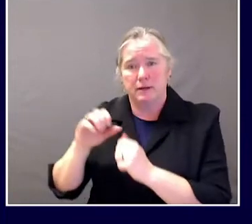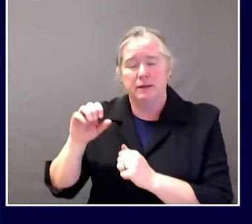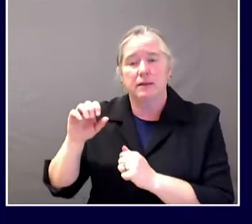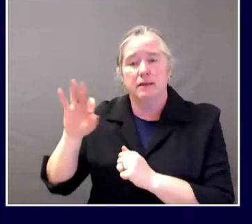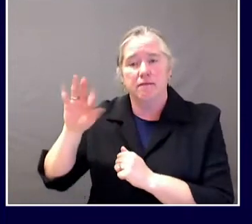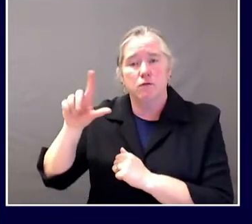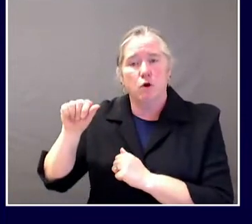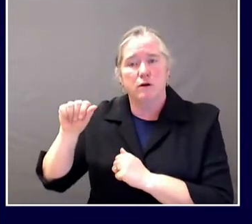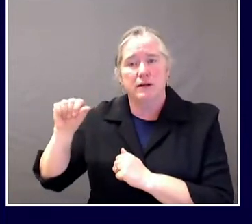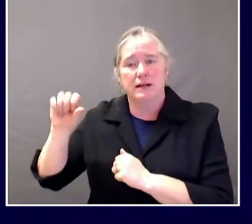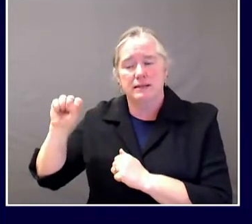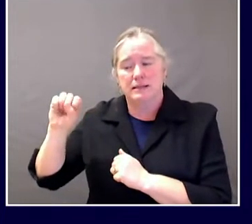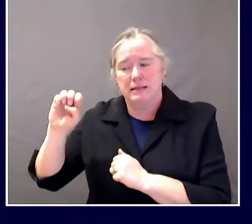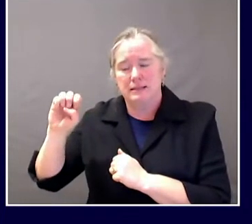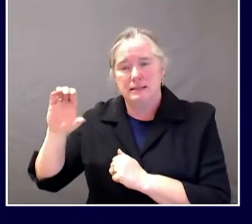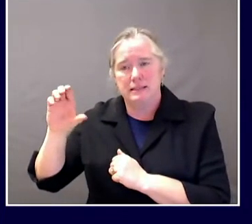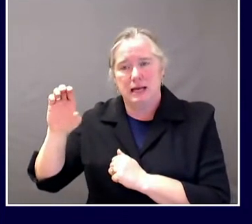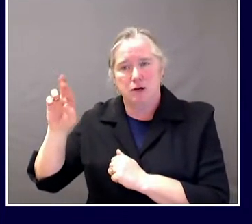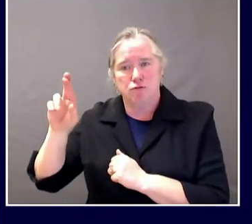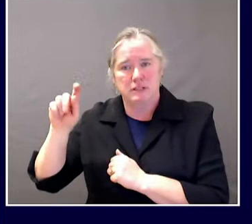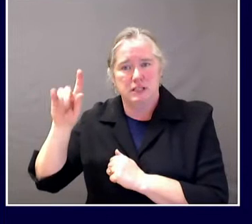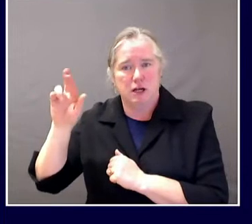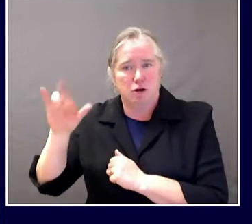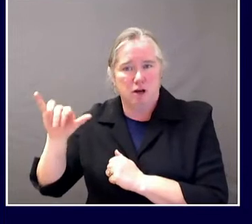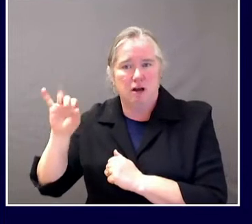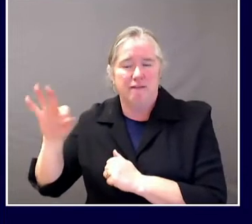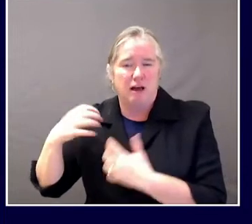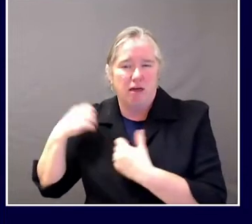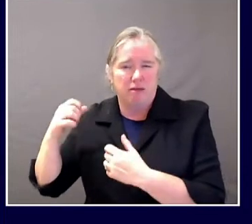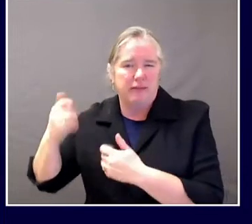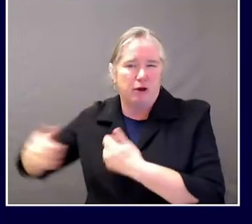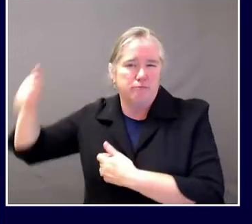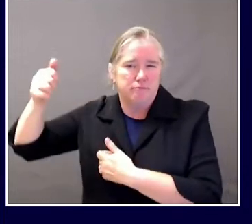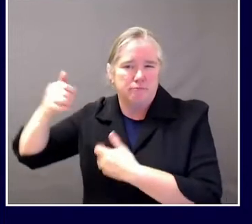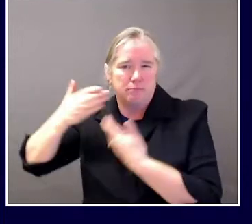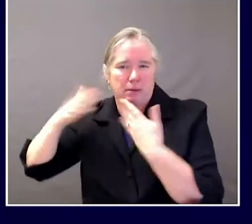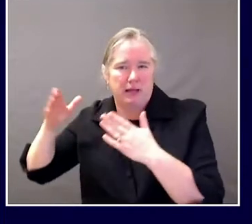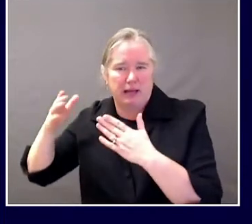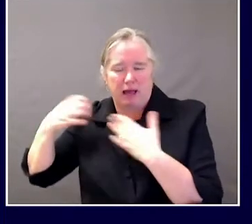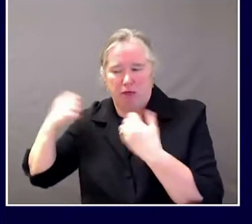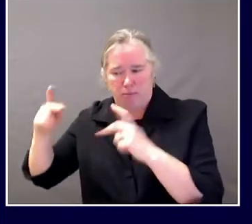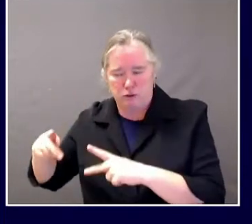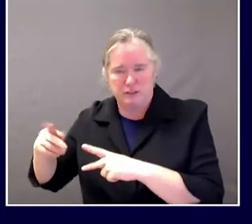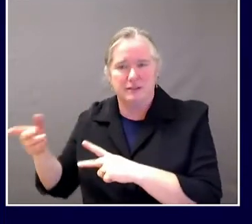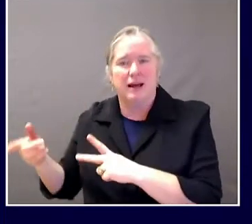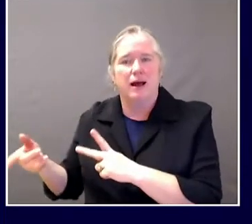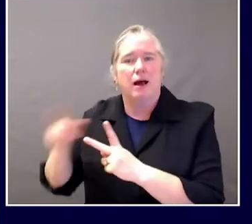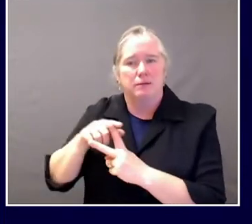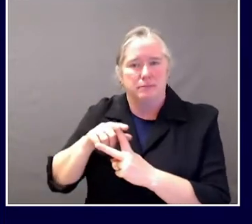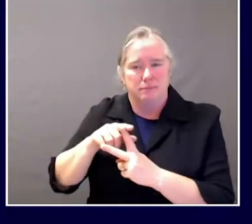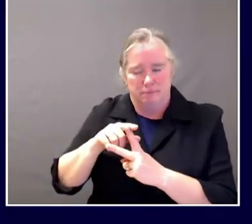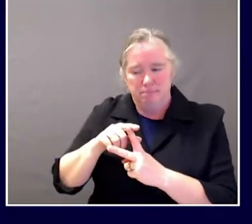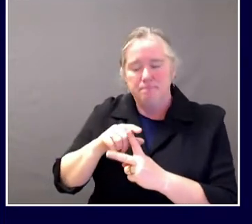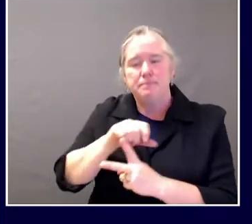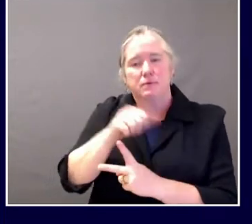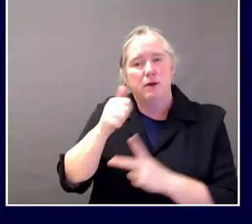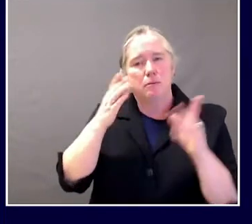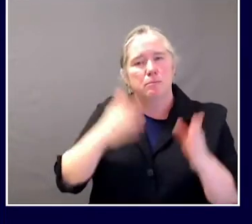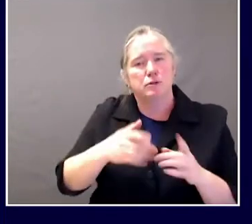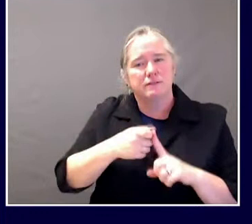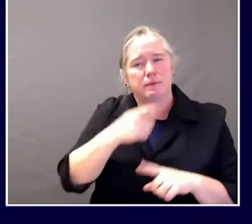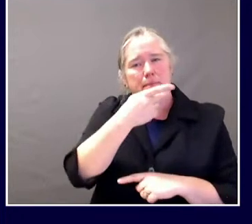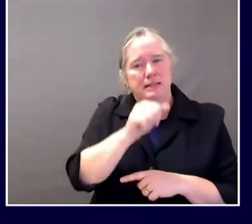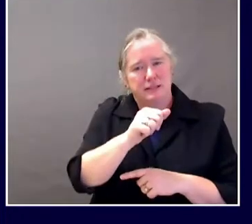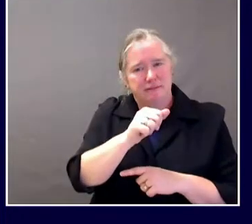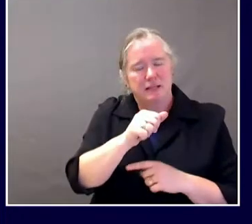Florida, who alerted me and my counterpart in Pennsylvania about this situation on Friday.